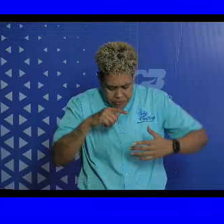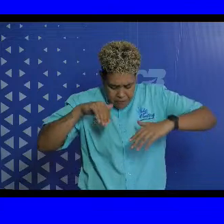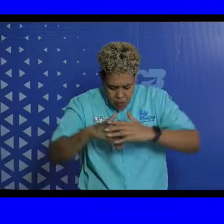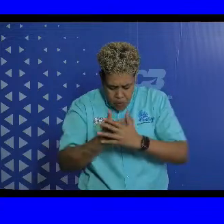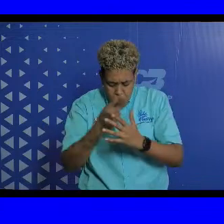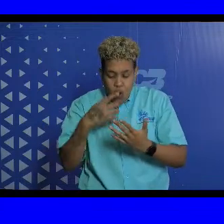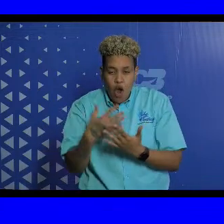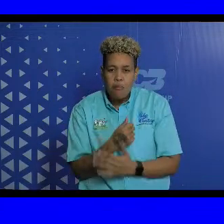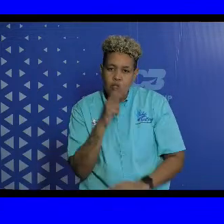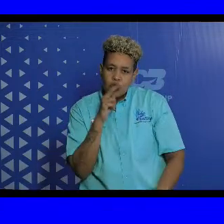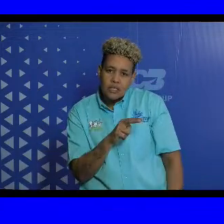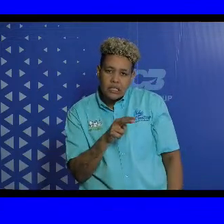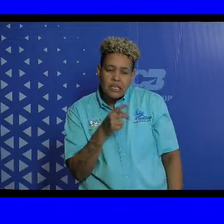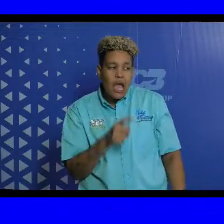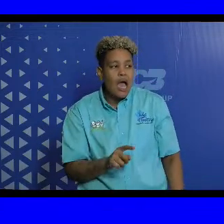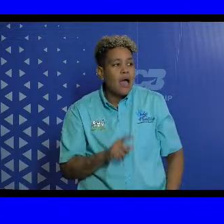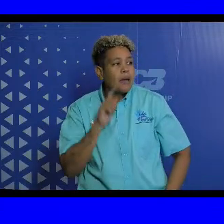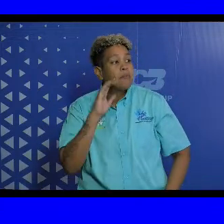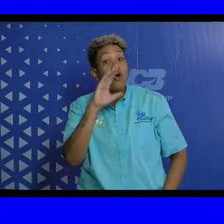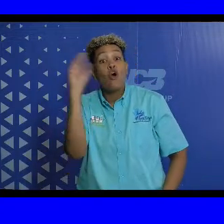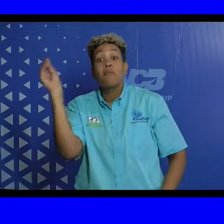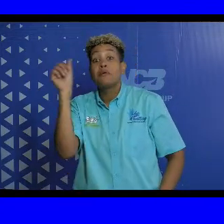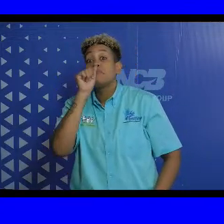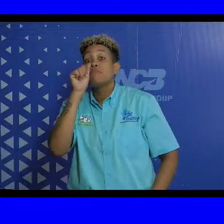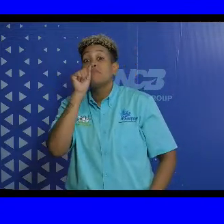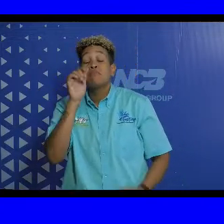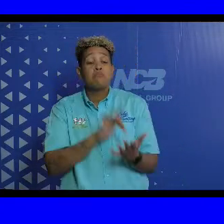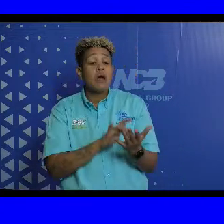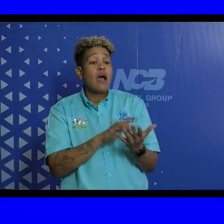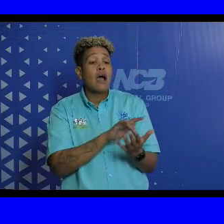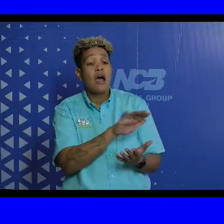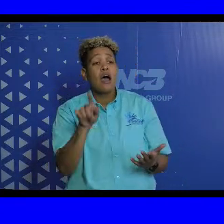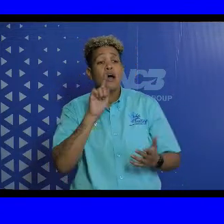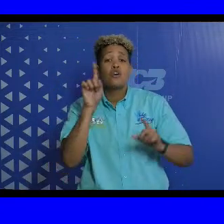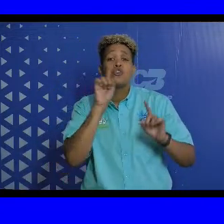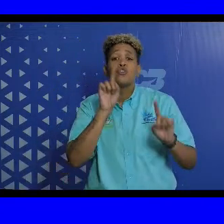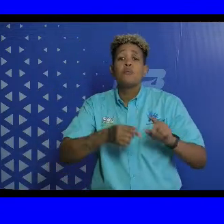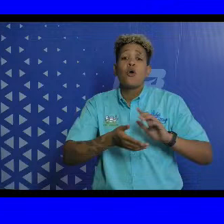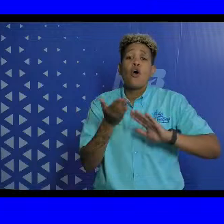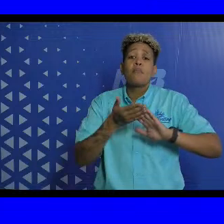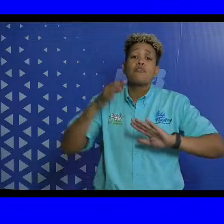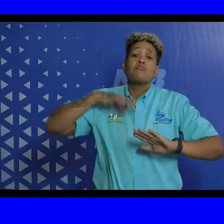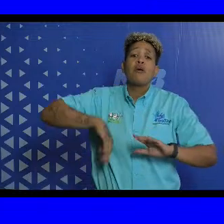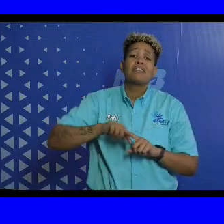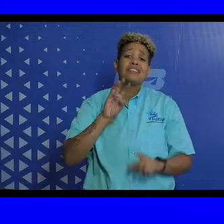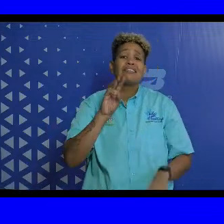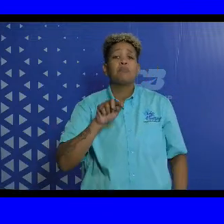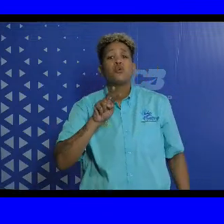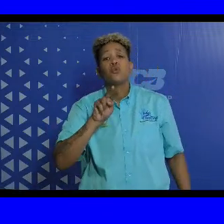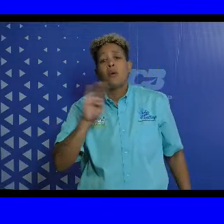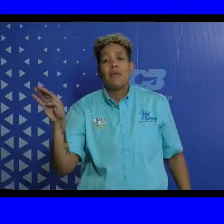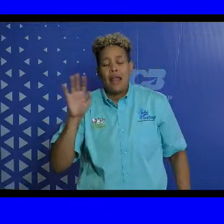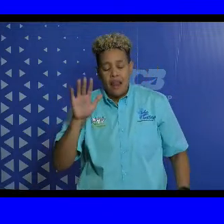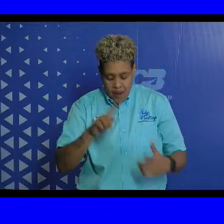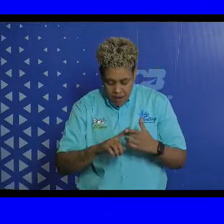new opportunities. Corporate and commercial banking reported operating profits of 6.2